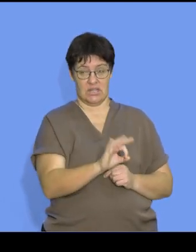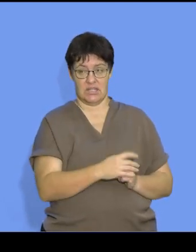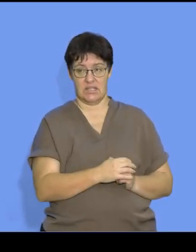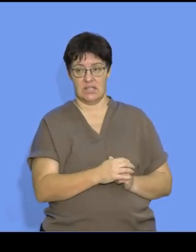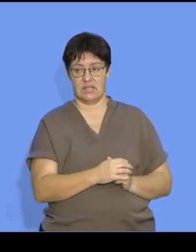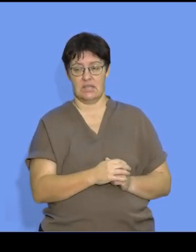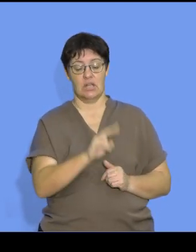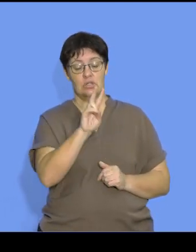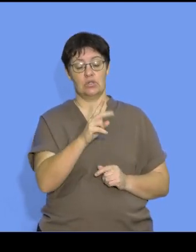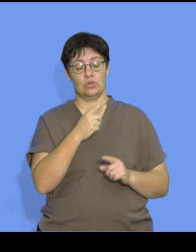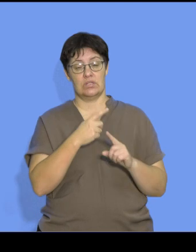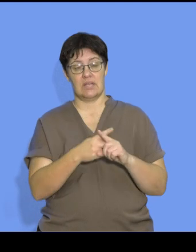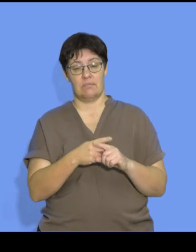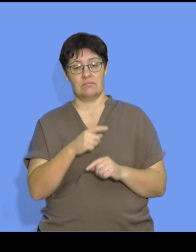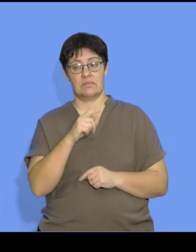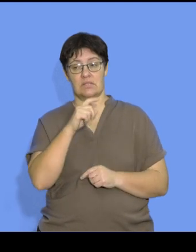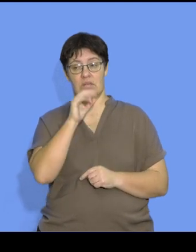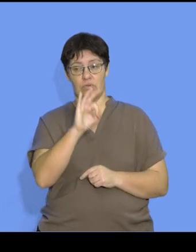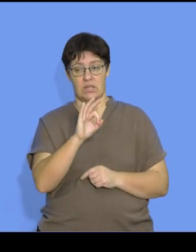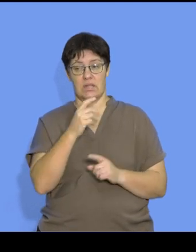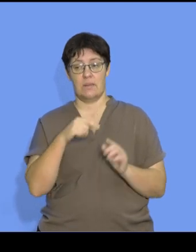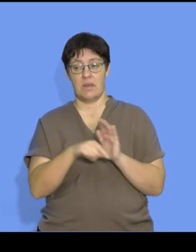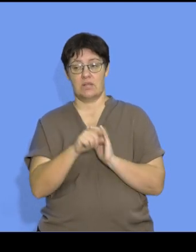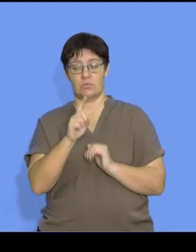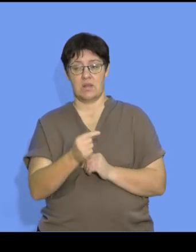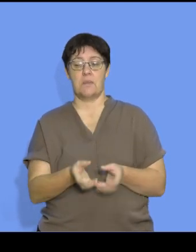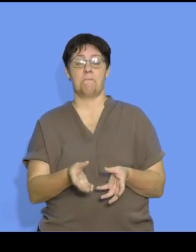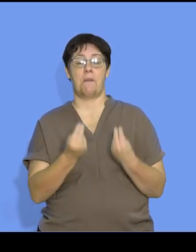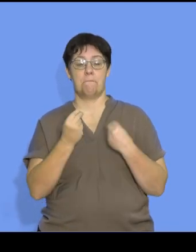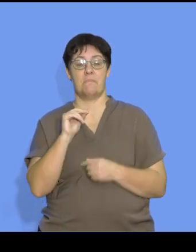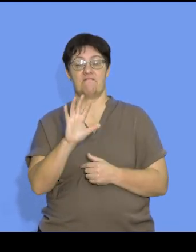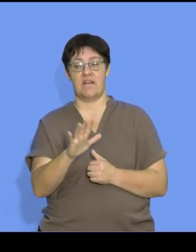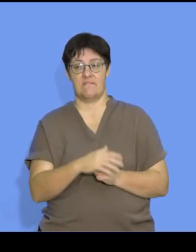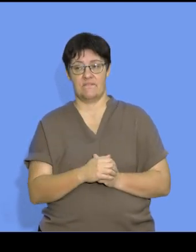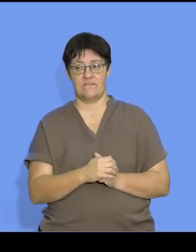2 times 3 minus 1, which gives me 5.